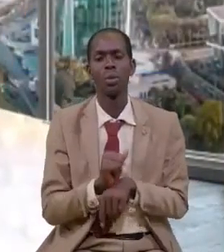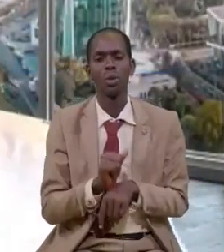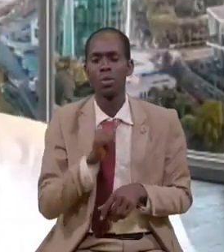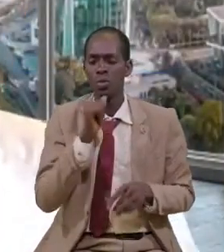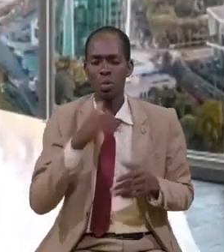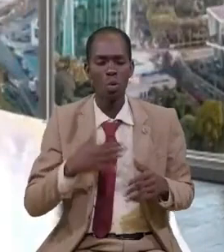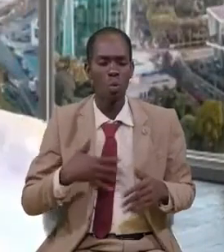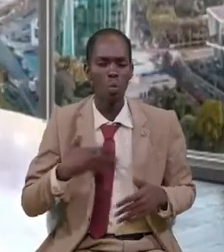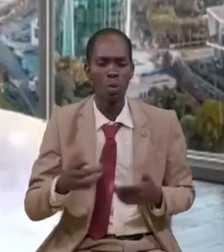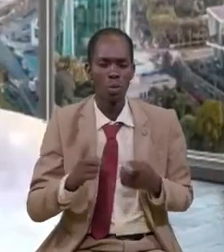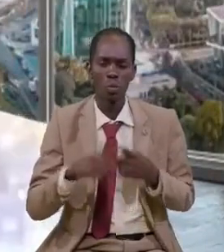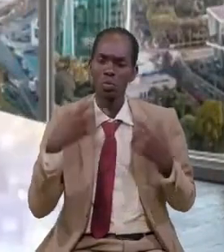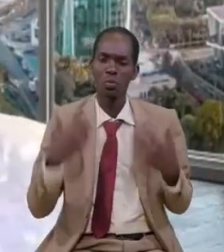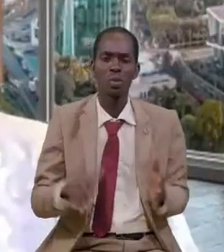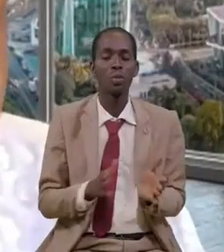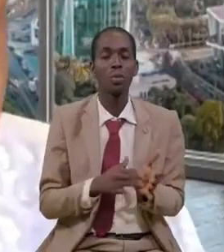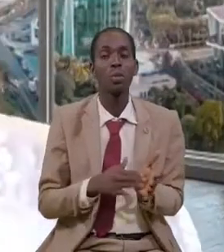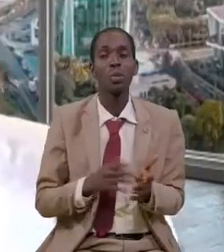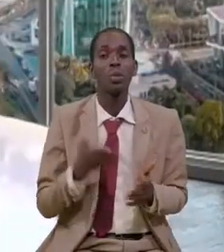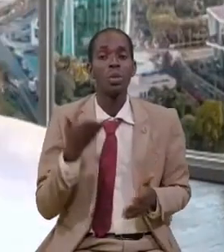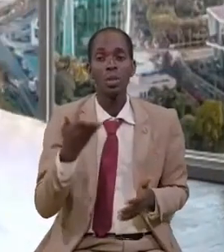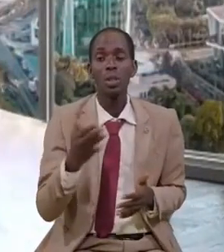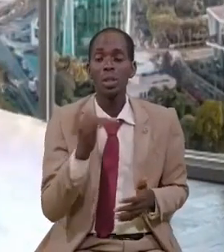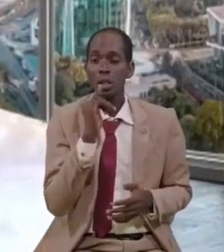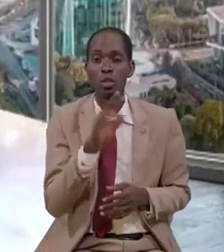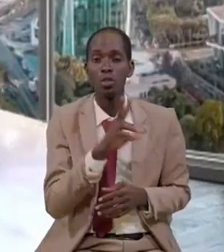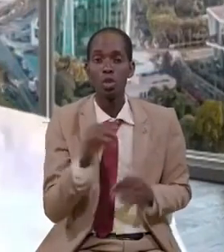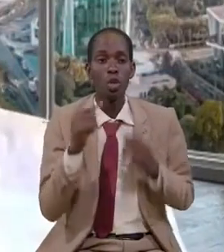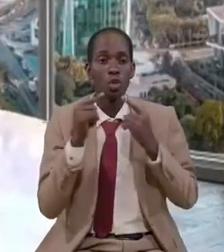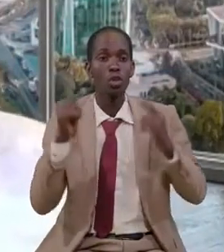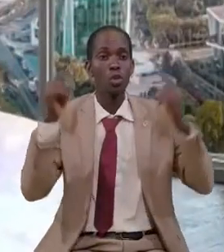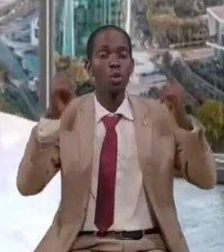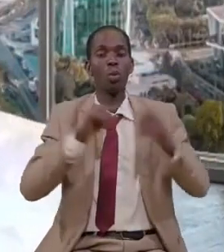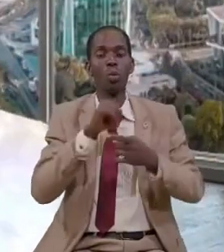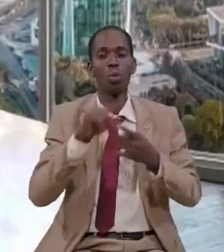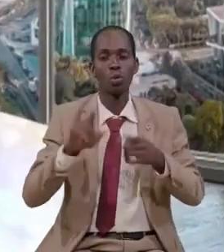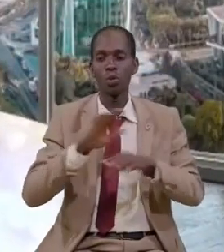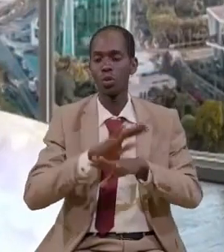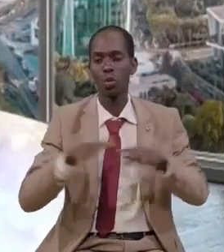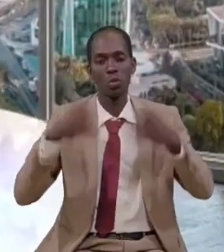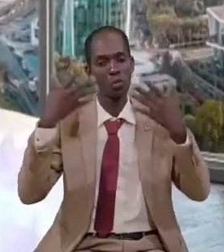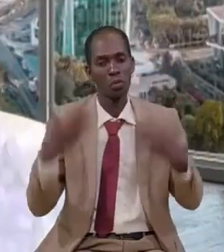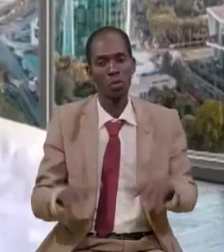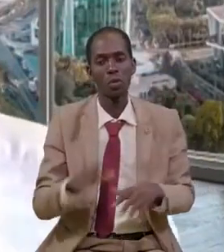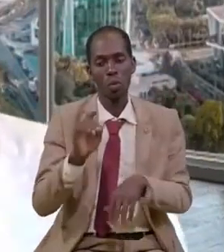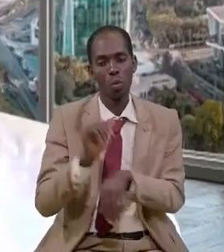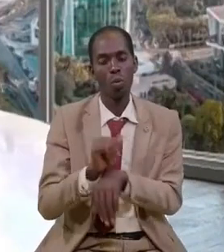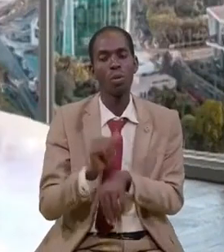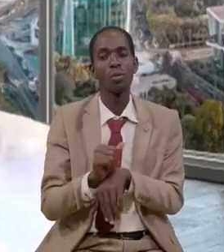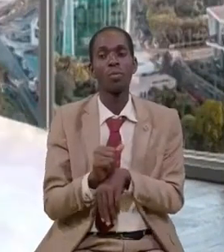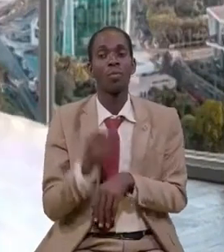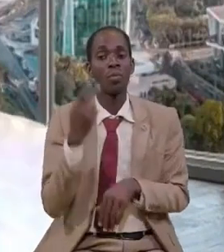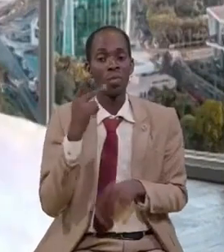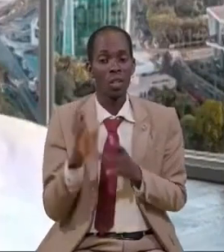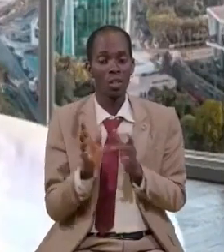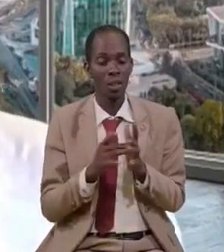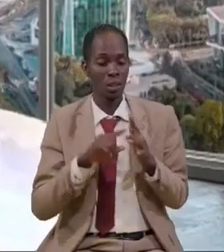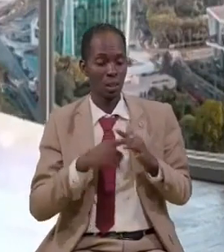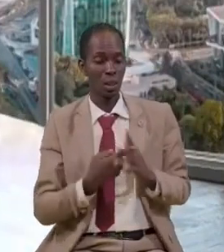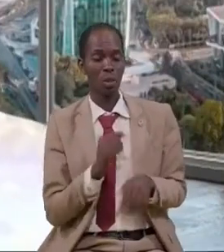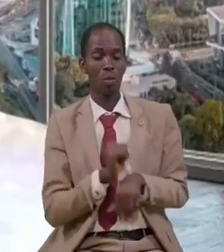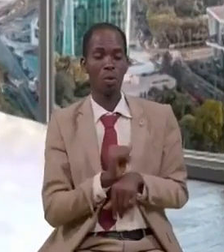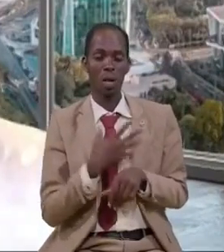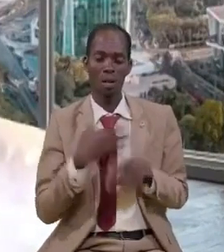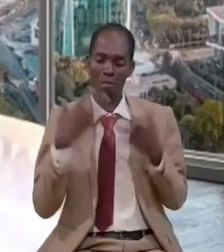no success when we don't finish our task. Jesus went to the cross and he finished the work. Hallelujah. Tell